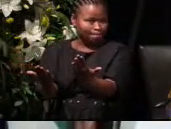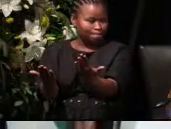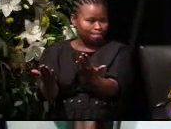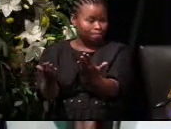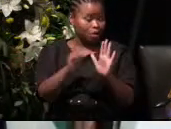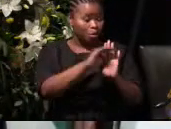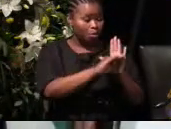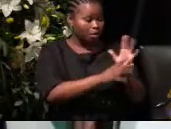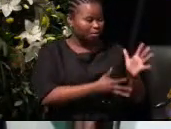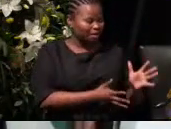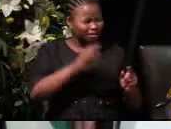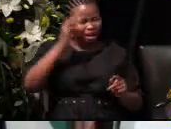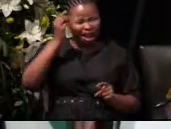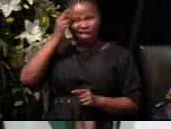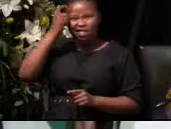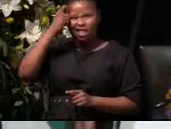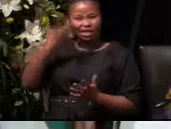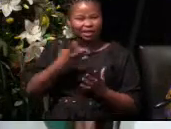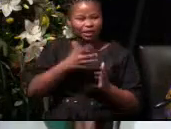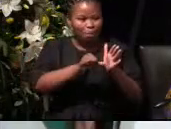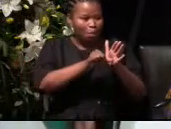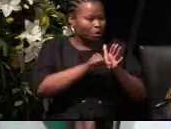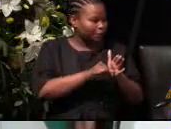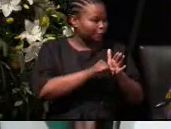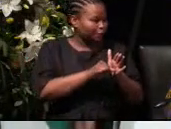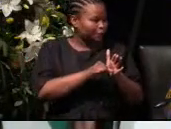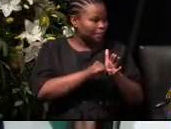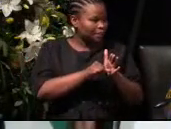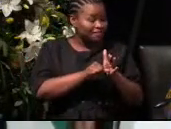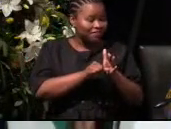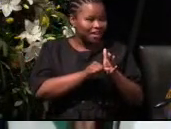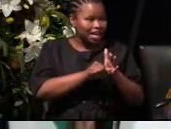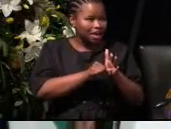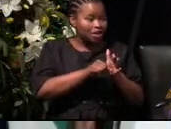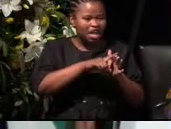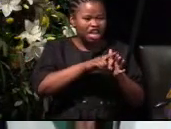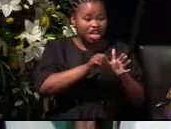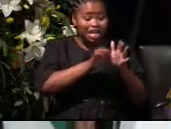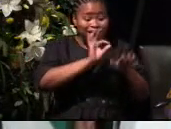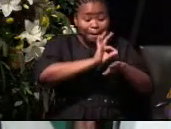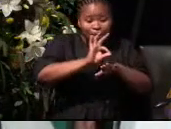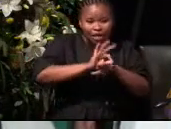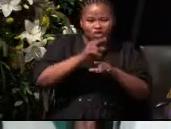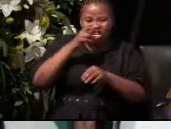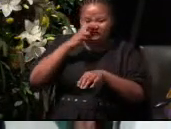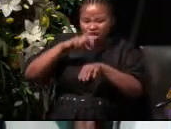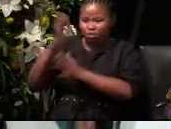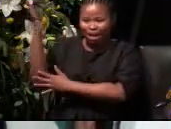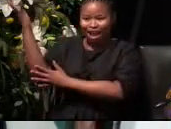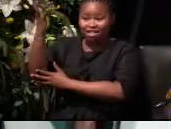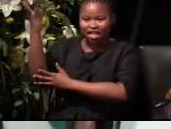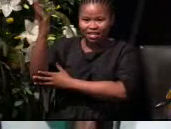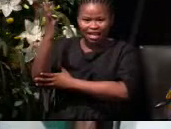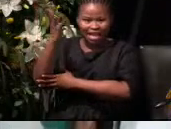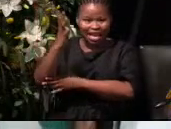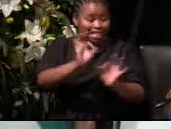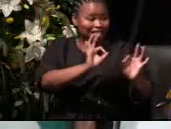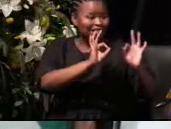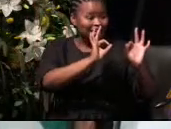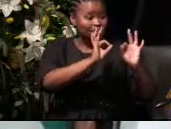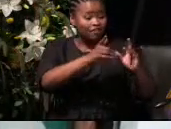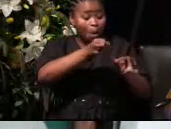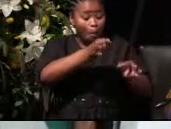program director I think that is imperative and the initiative needs to address at the core